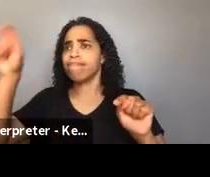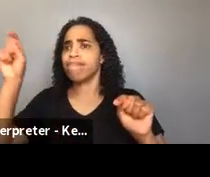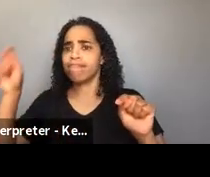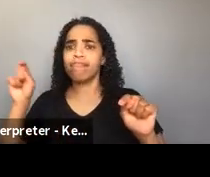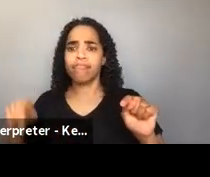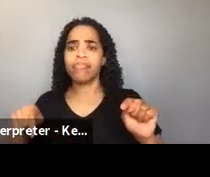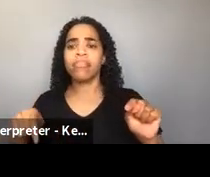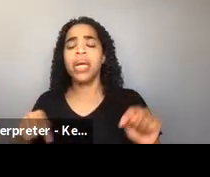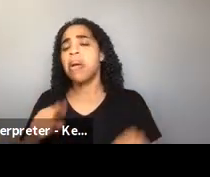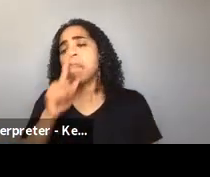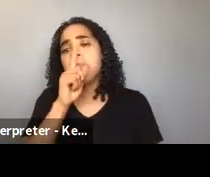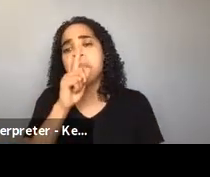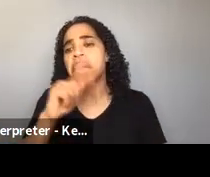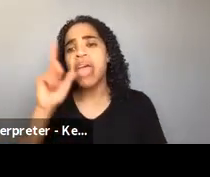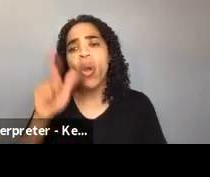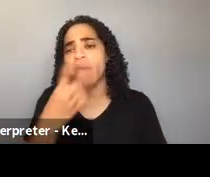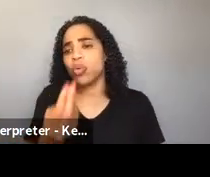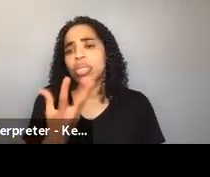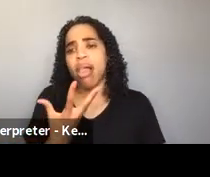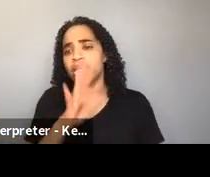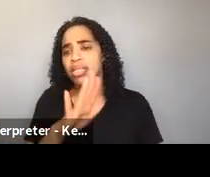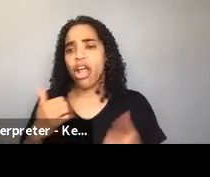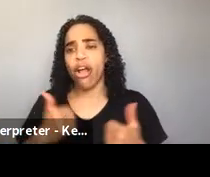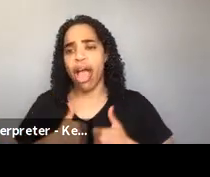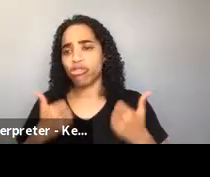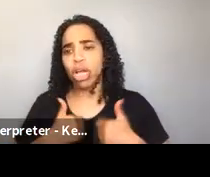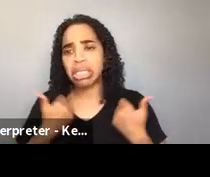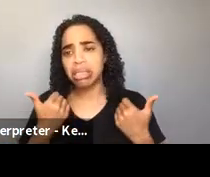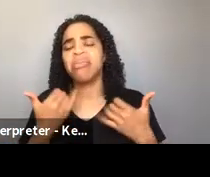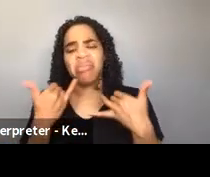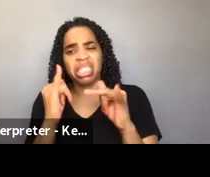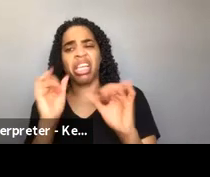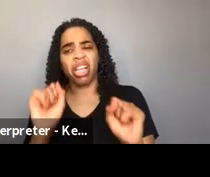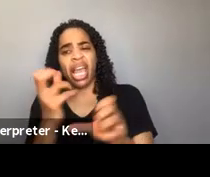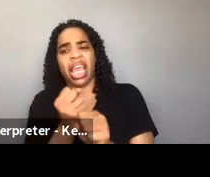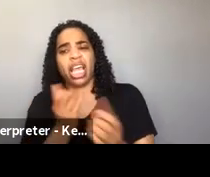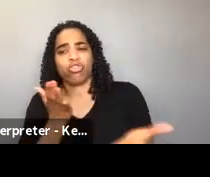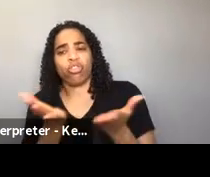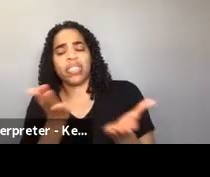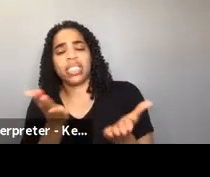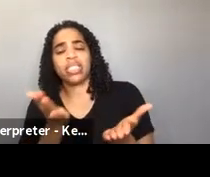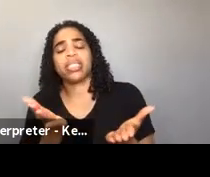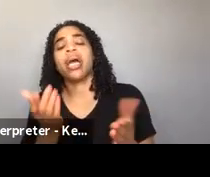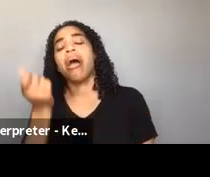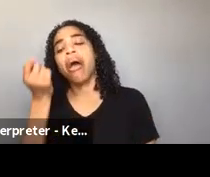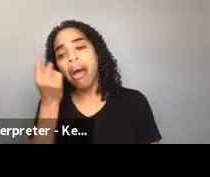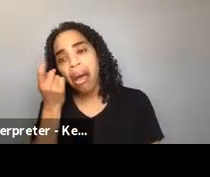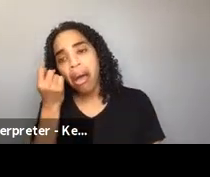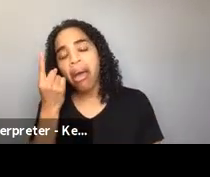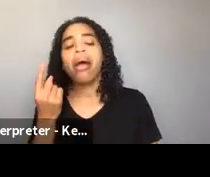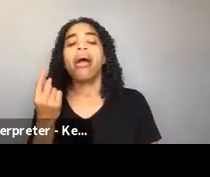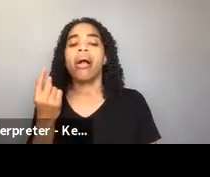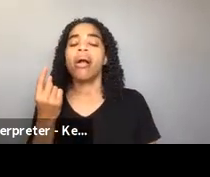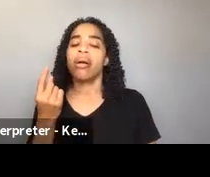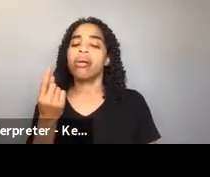really have to redisclose this information to receive ADRC services. So